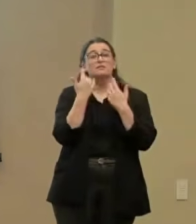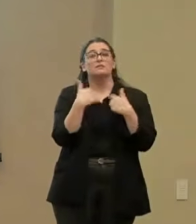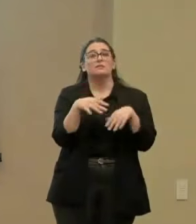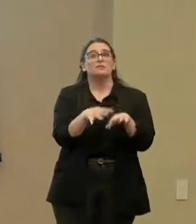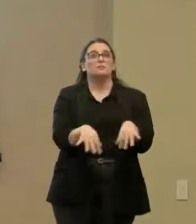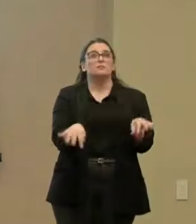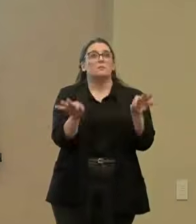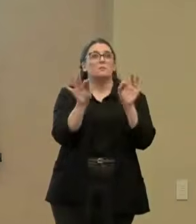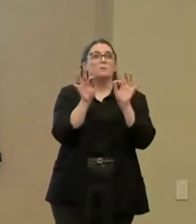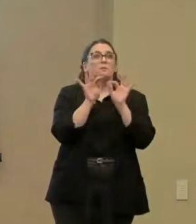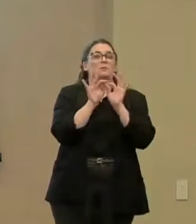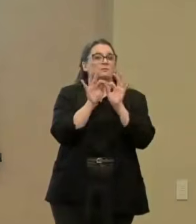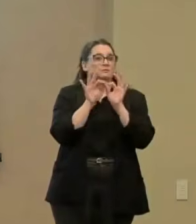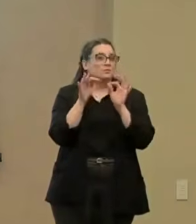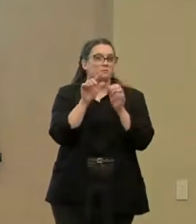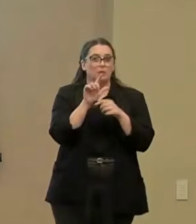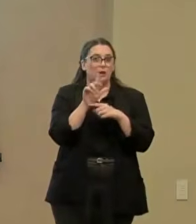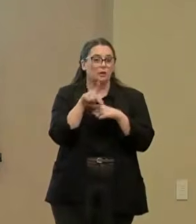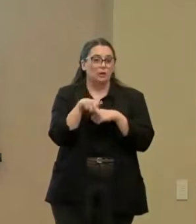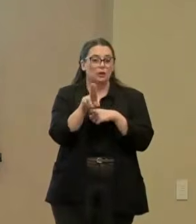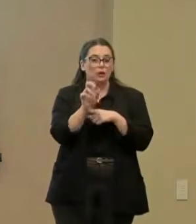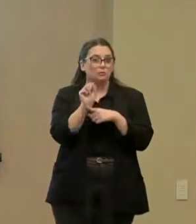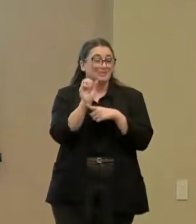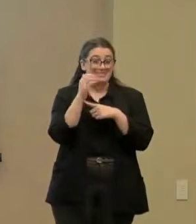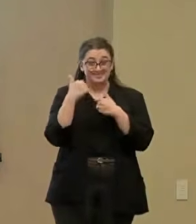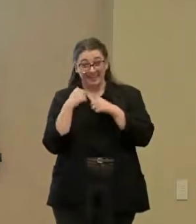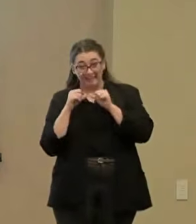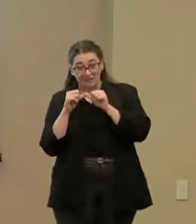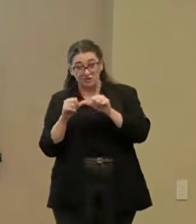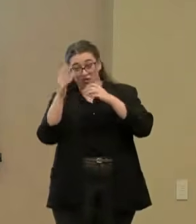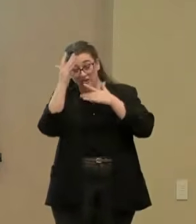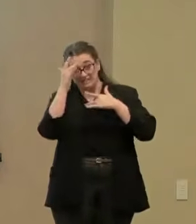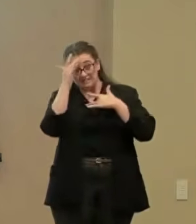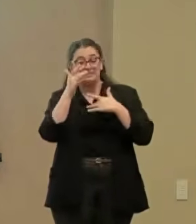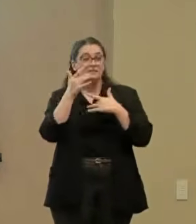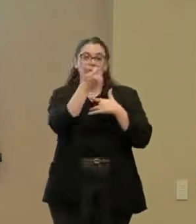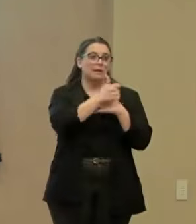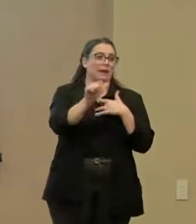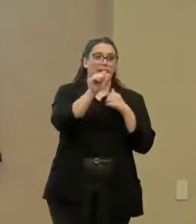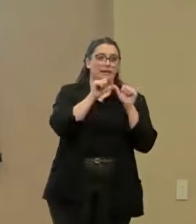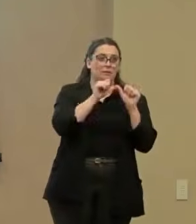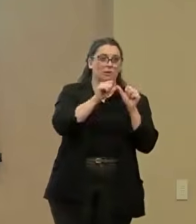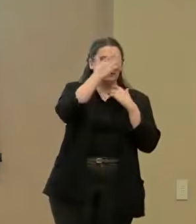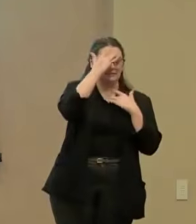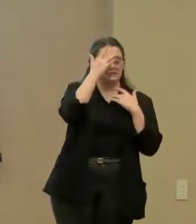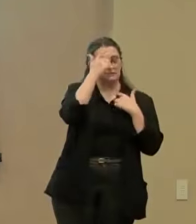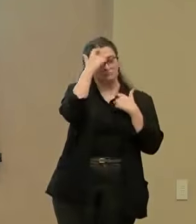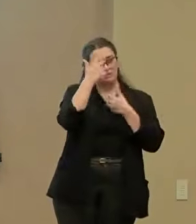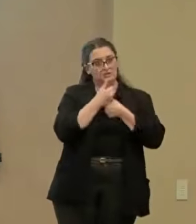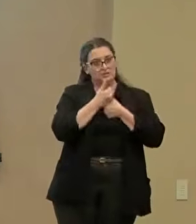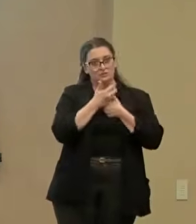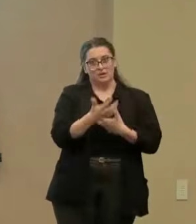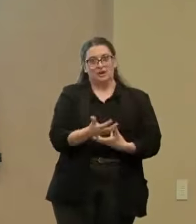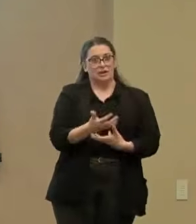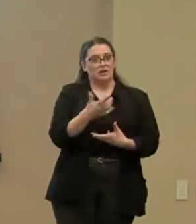important, especially living with lupus and any other chronic disease. It's very mentally draining, and you have